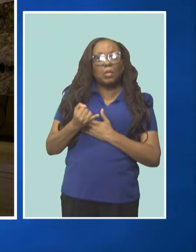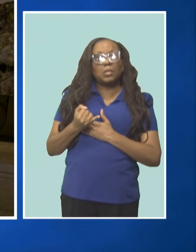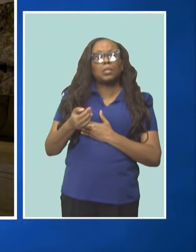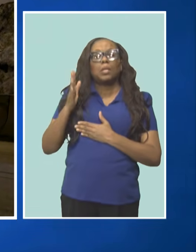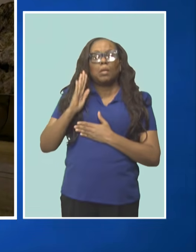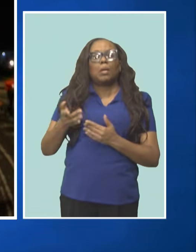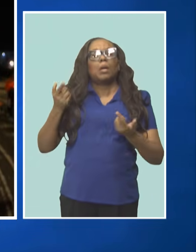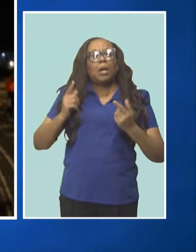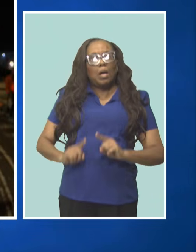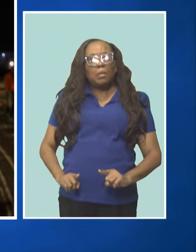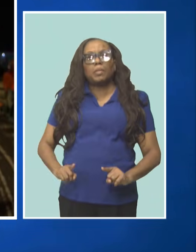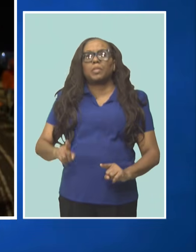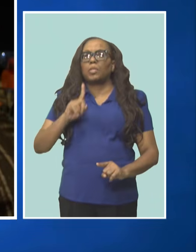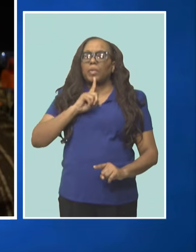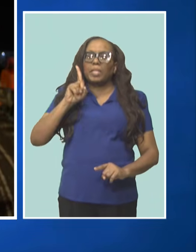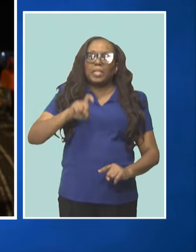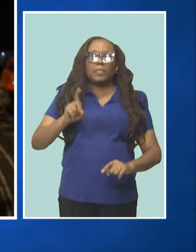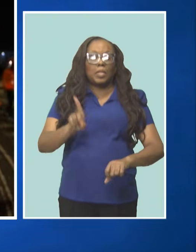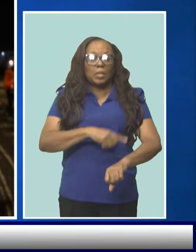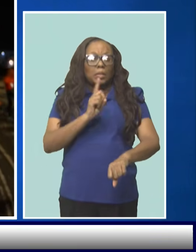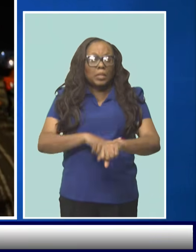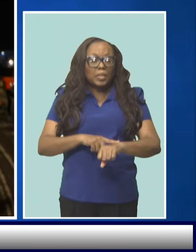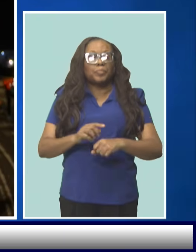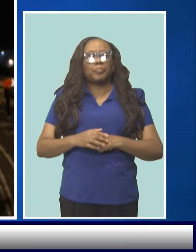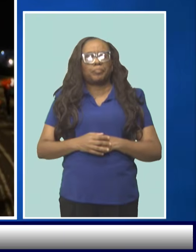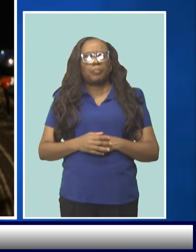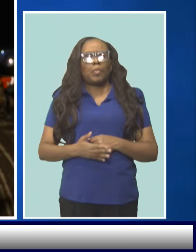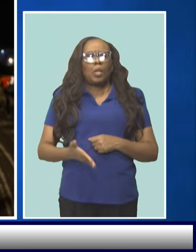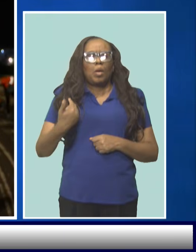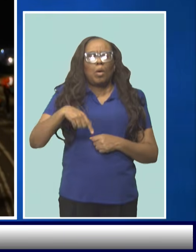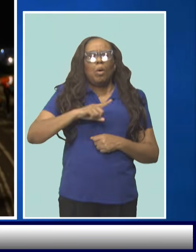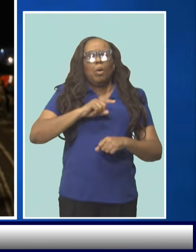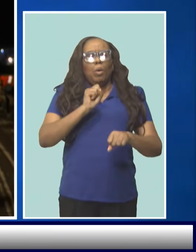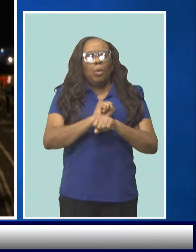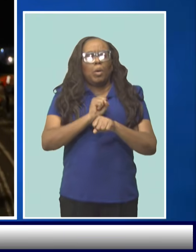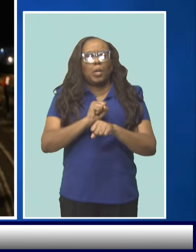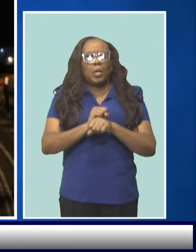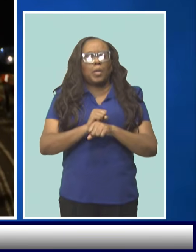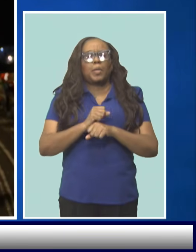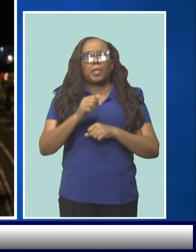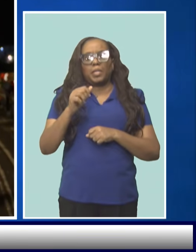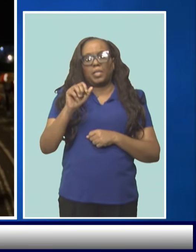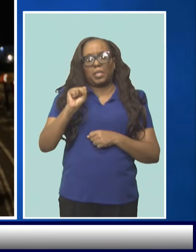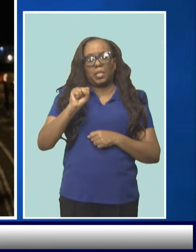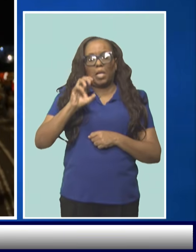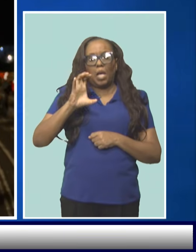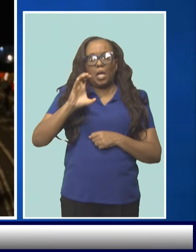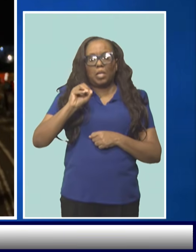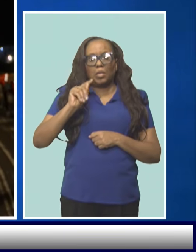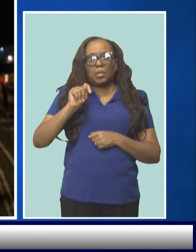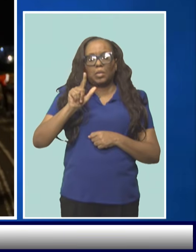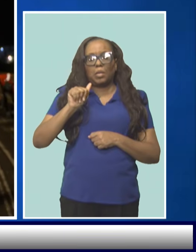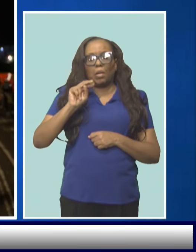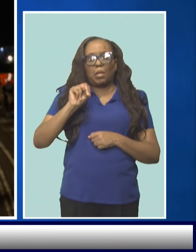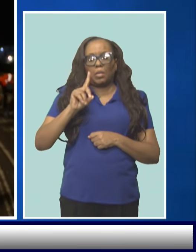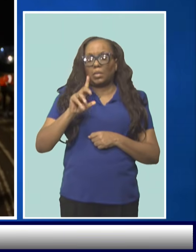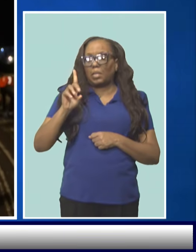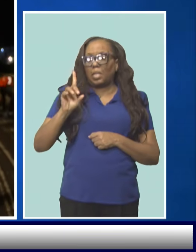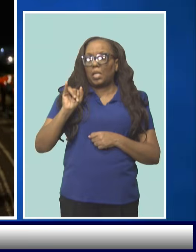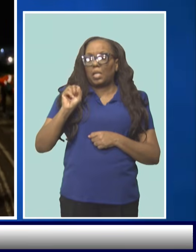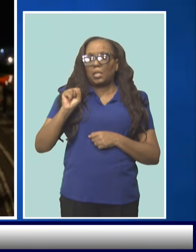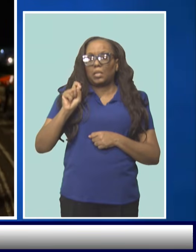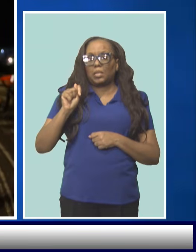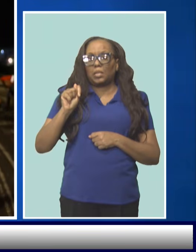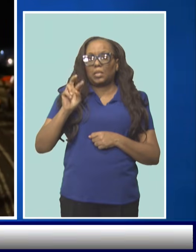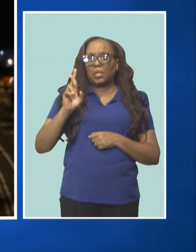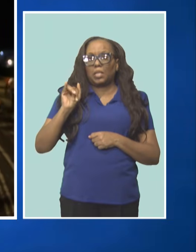a long time. The public would be well aware that we are doing work in the Scotland District under the Compact project. We've got the CAP project ongoing, places